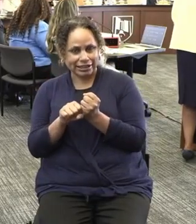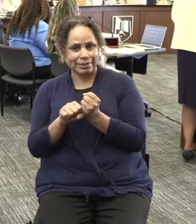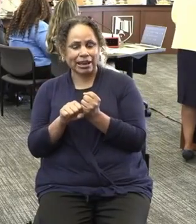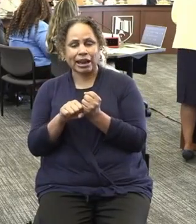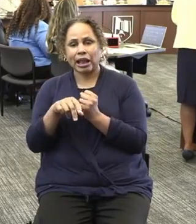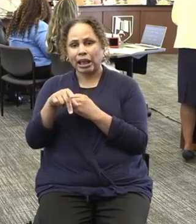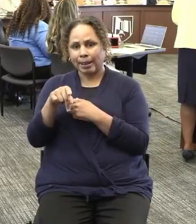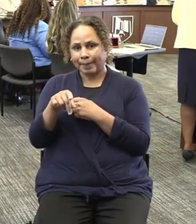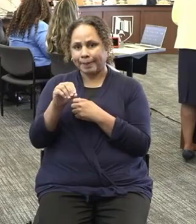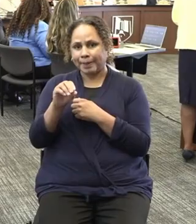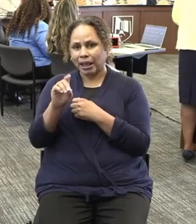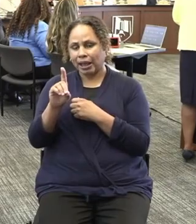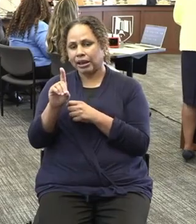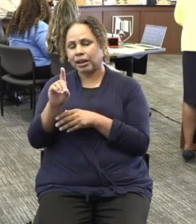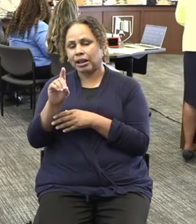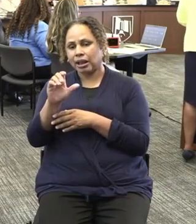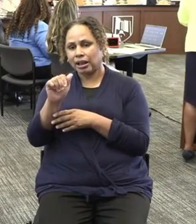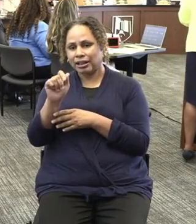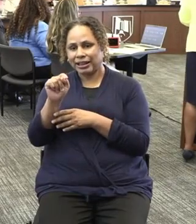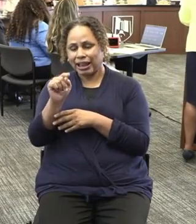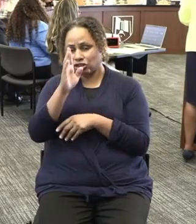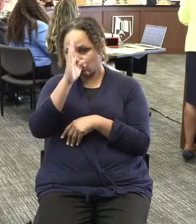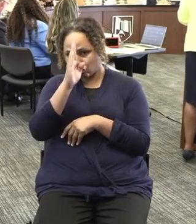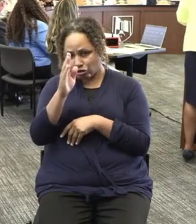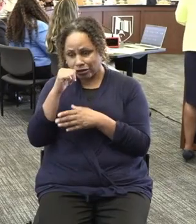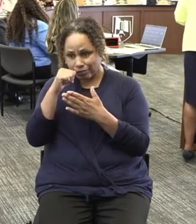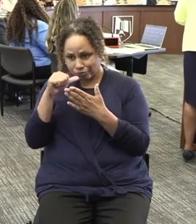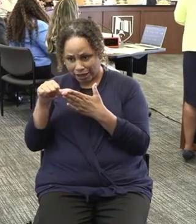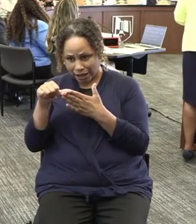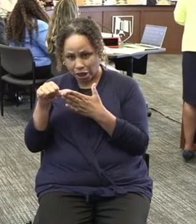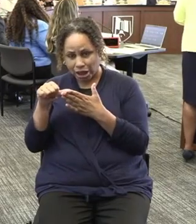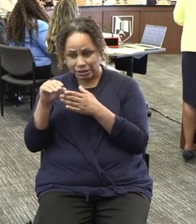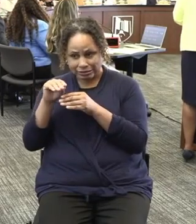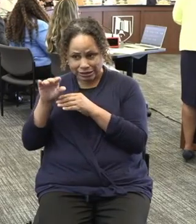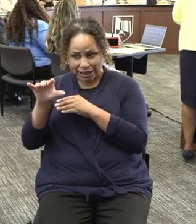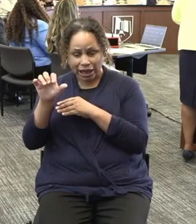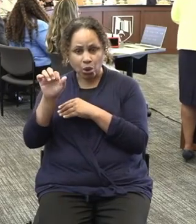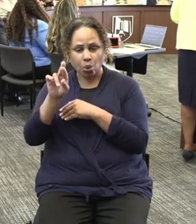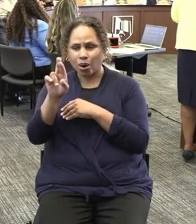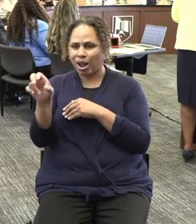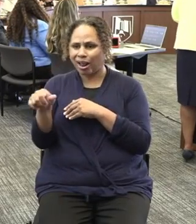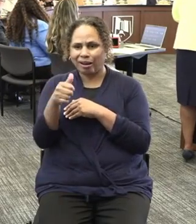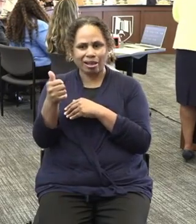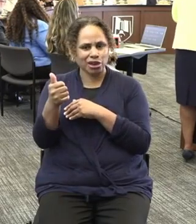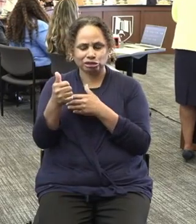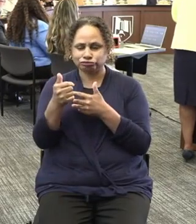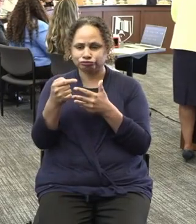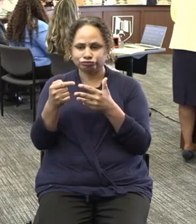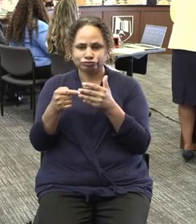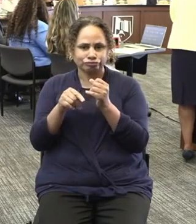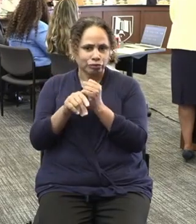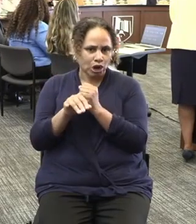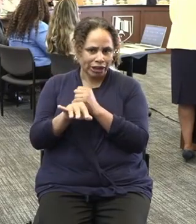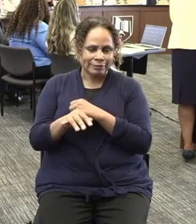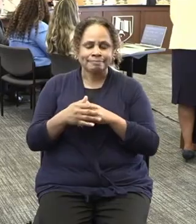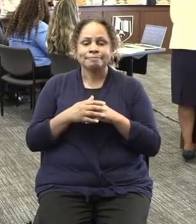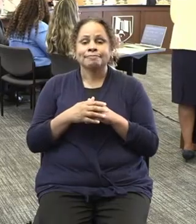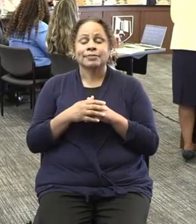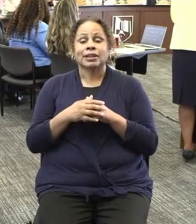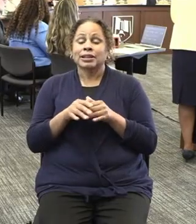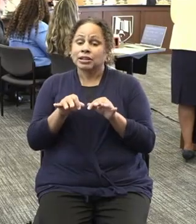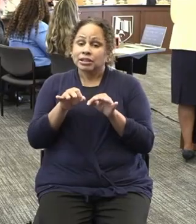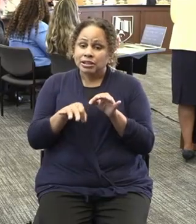podcast, direct mail, or another marketing touch point. Simply stated, the enrollment